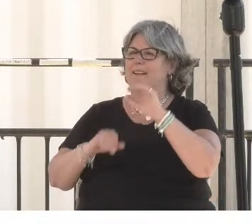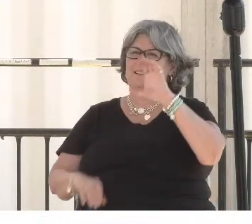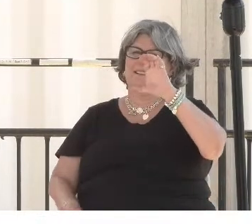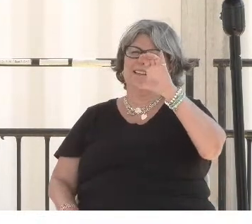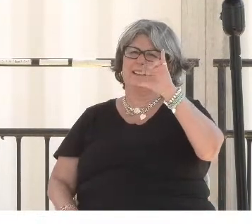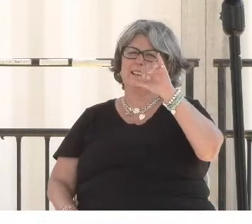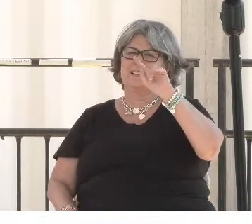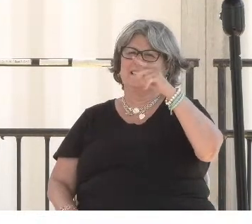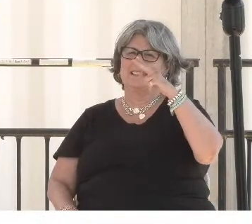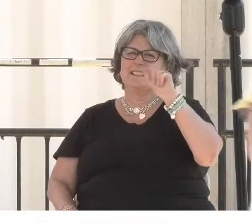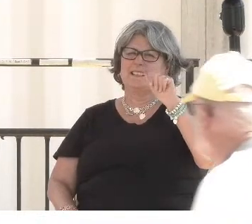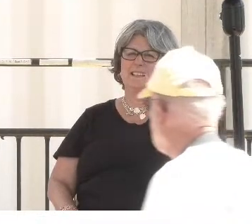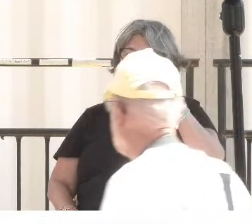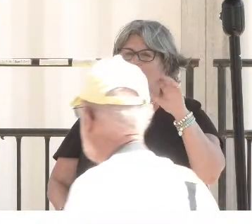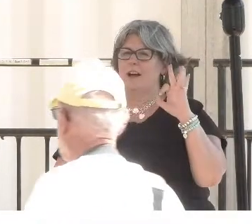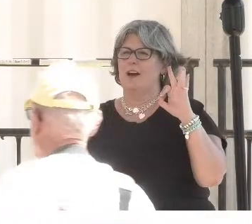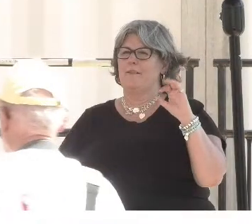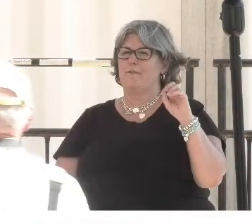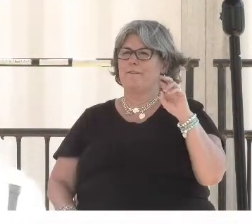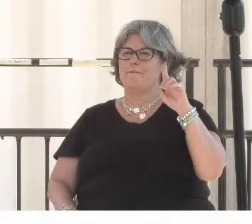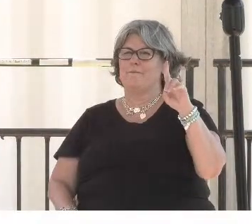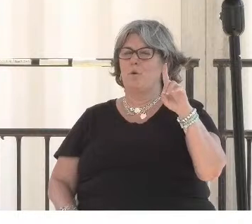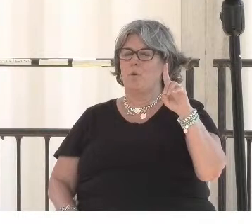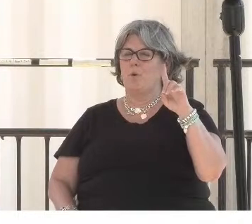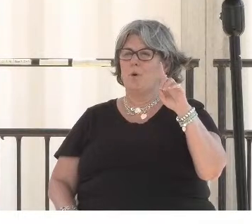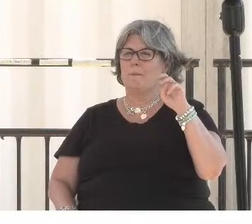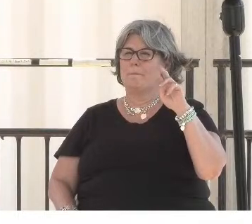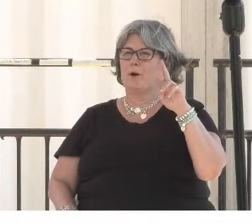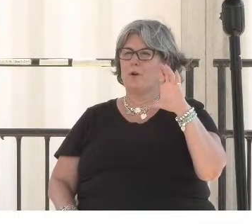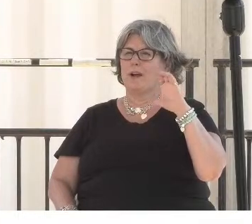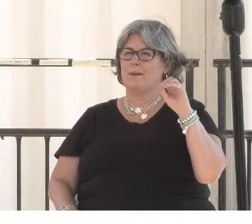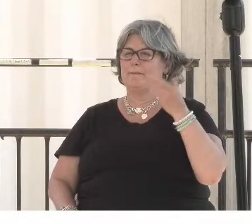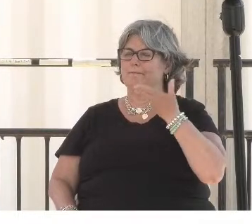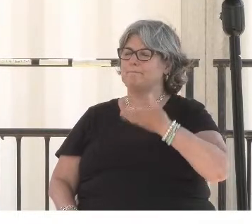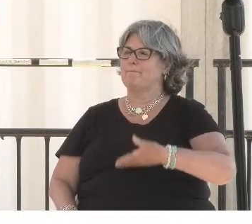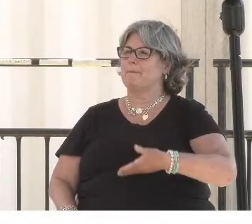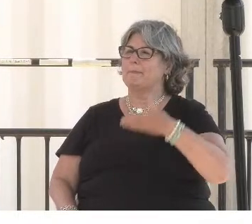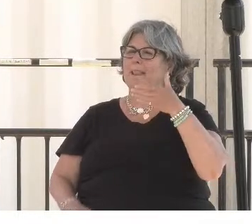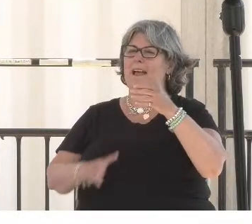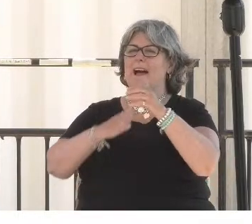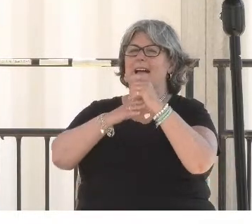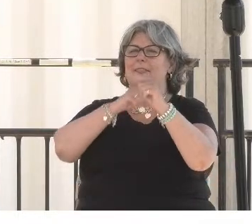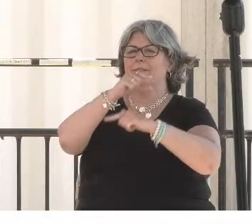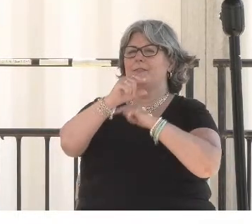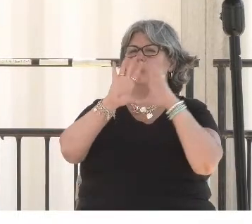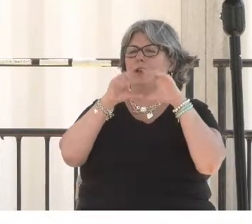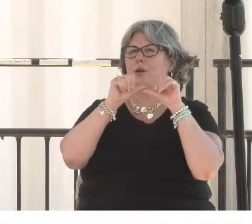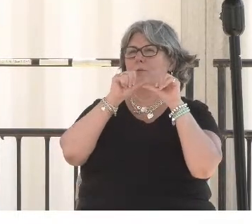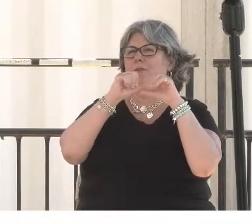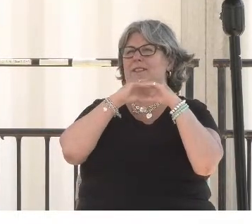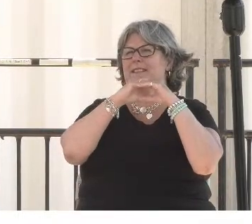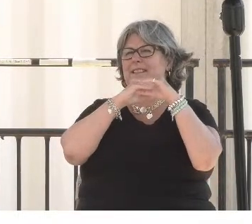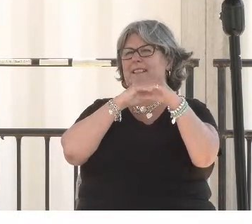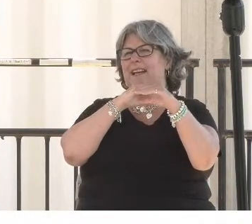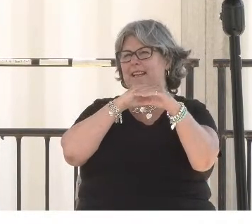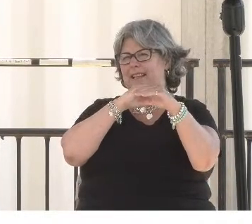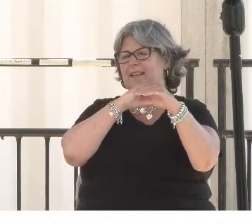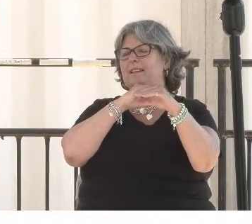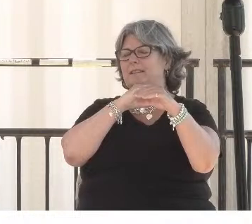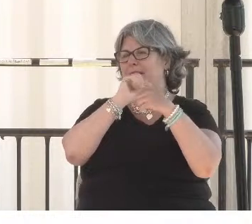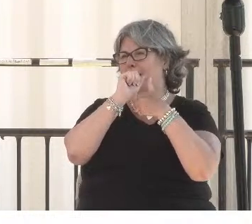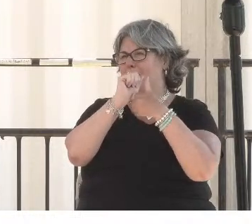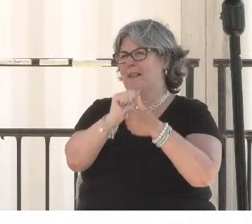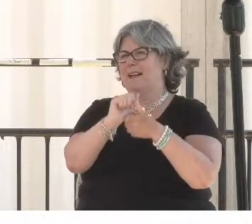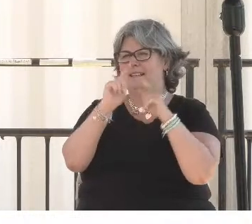the Ford Motor Company. Hello. Hello, everyone. How are you? I'm Cynthia Williams. I lead the global sustainability, homologation, and compliance team